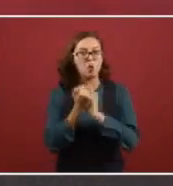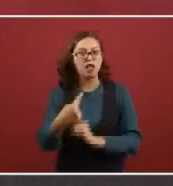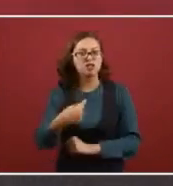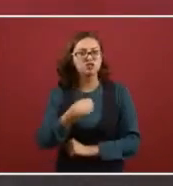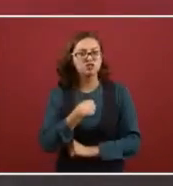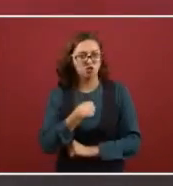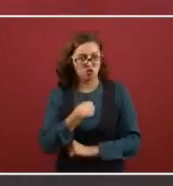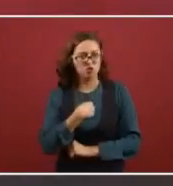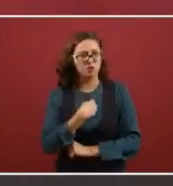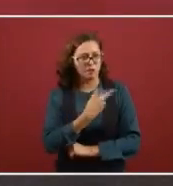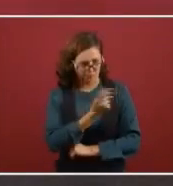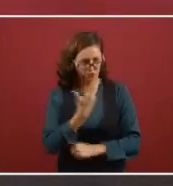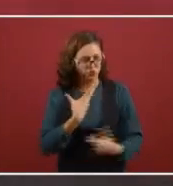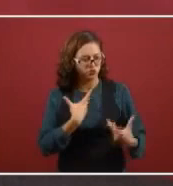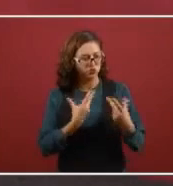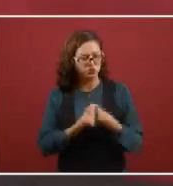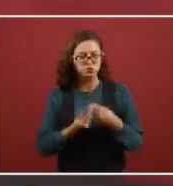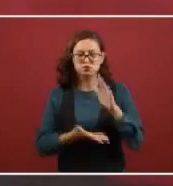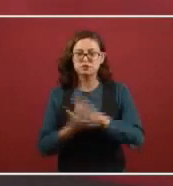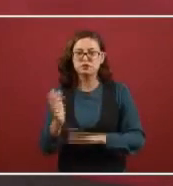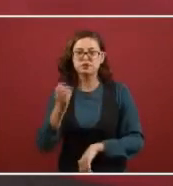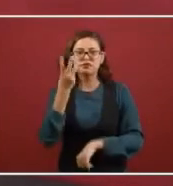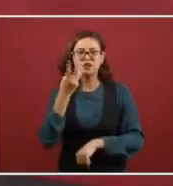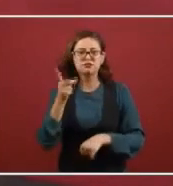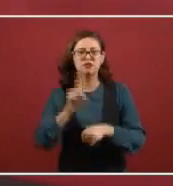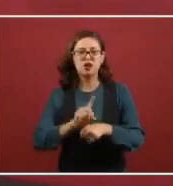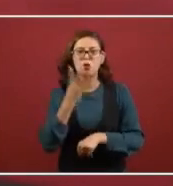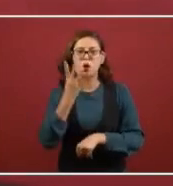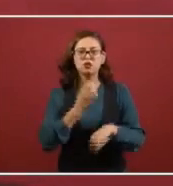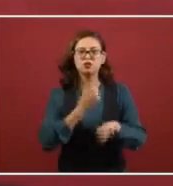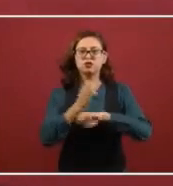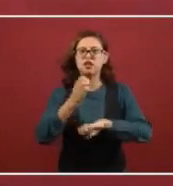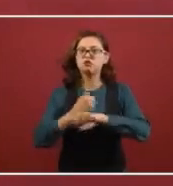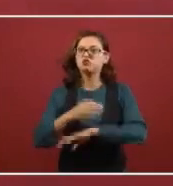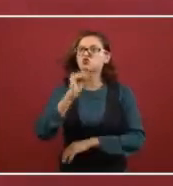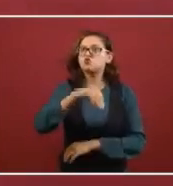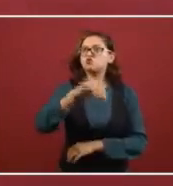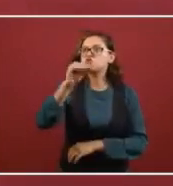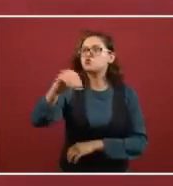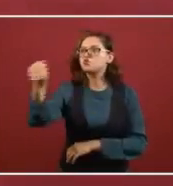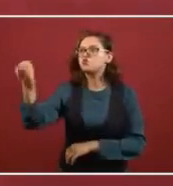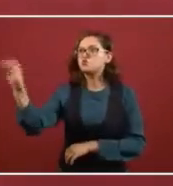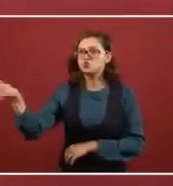weekend. I visited in 3 days, 4 states.